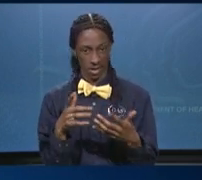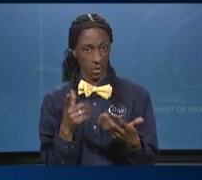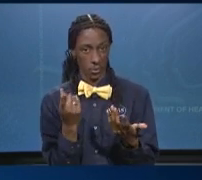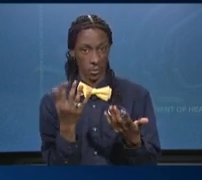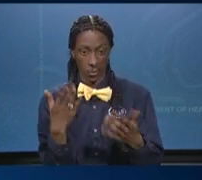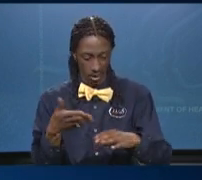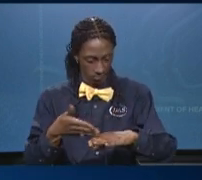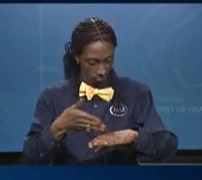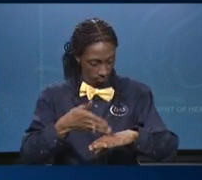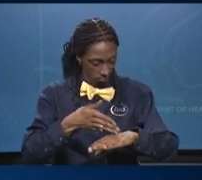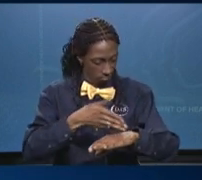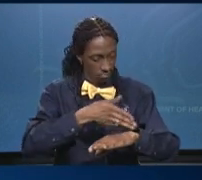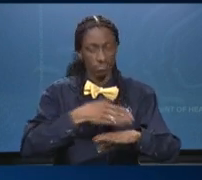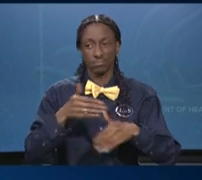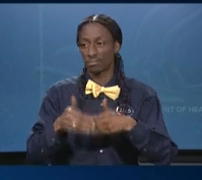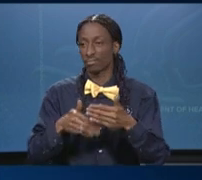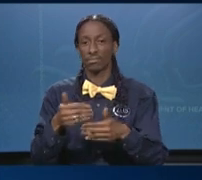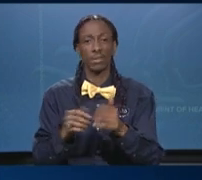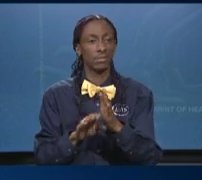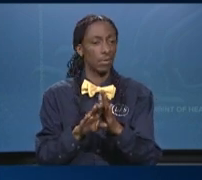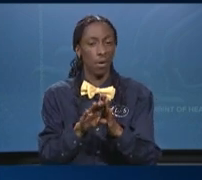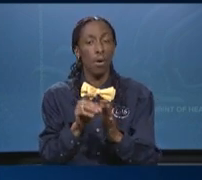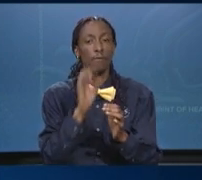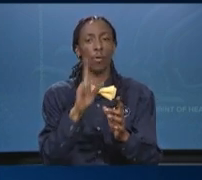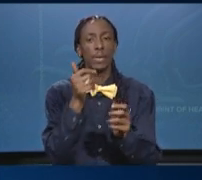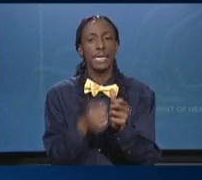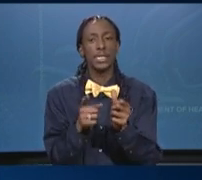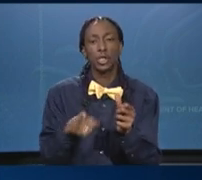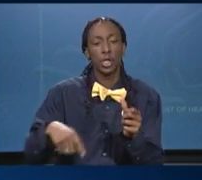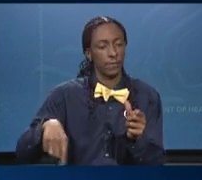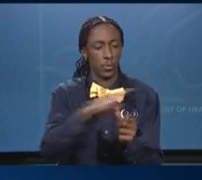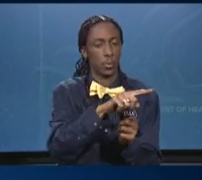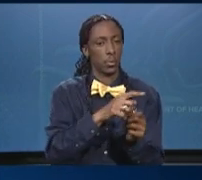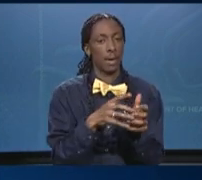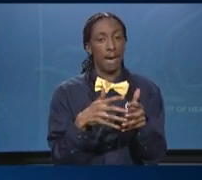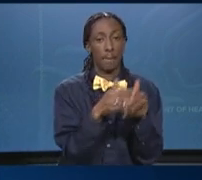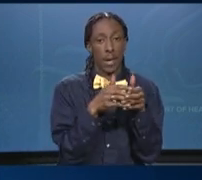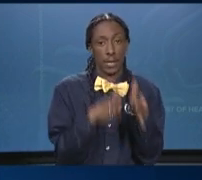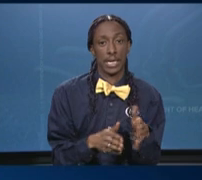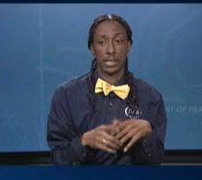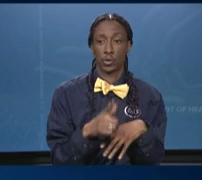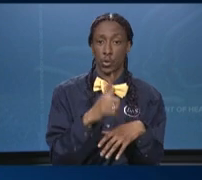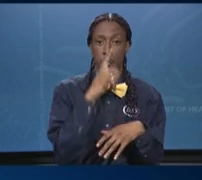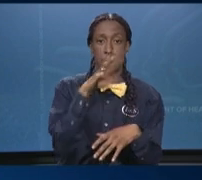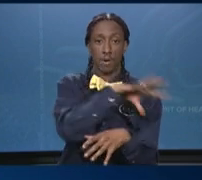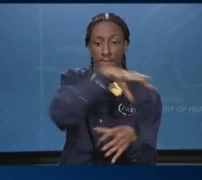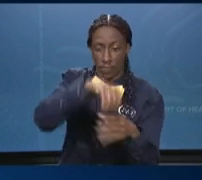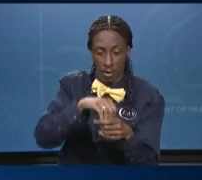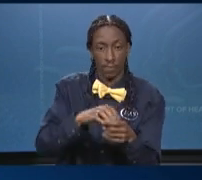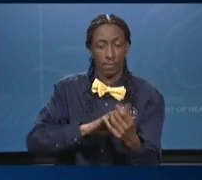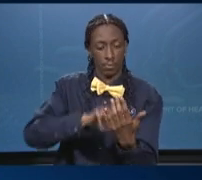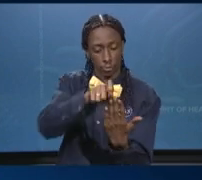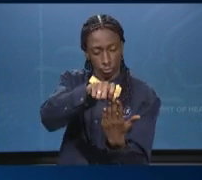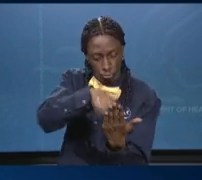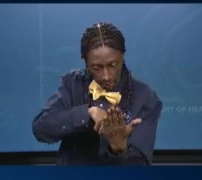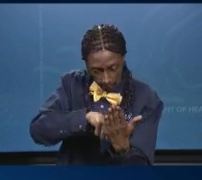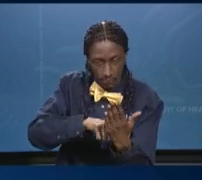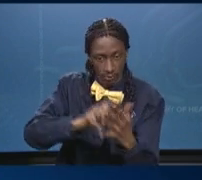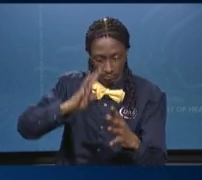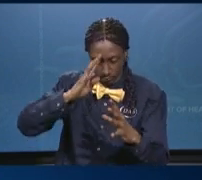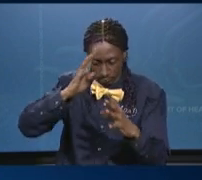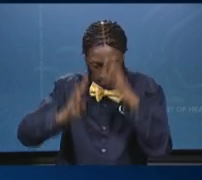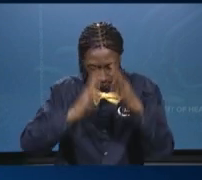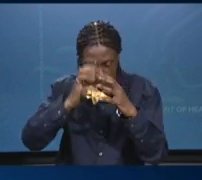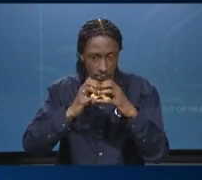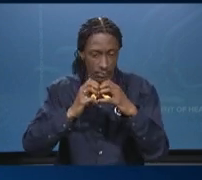to each and every one of you Americans who actually had a hand in drafting, crafting,